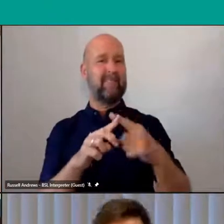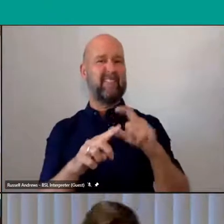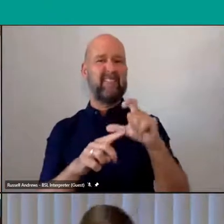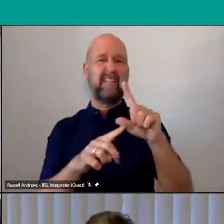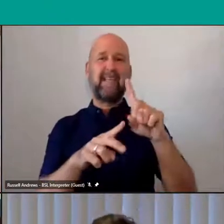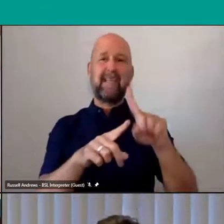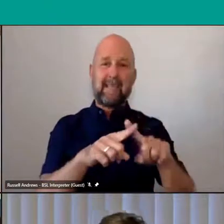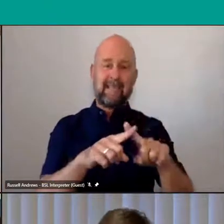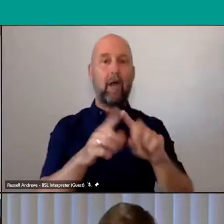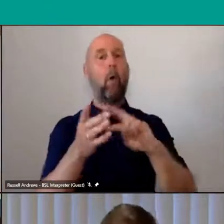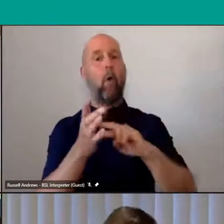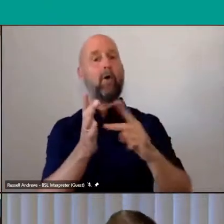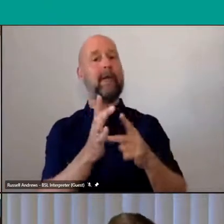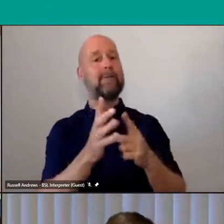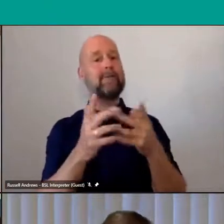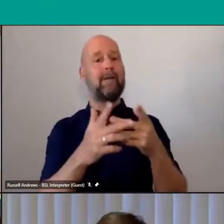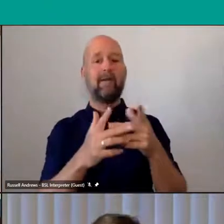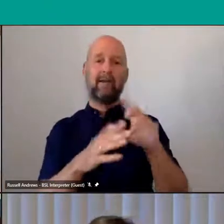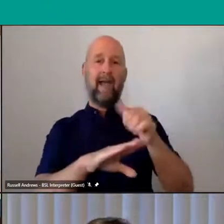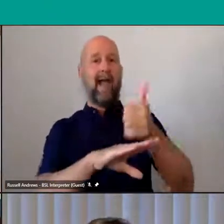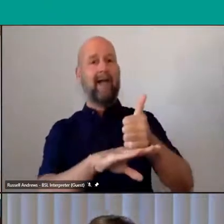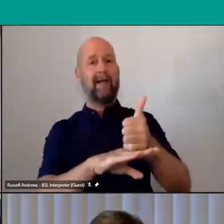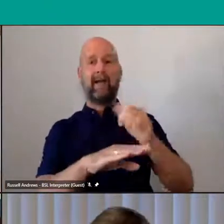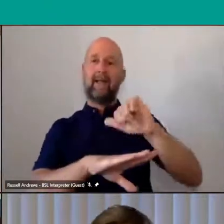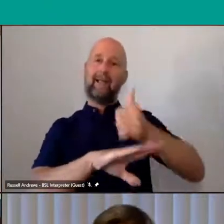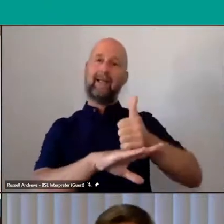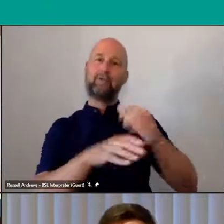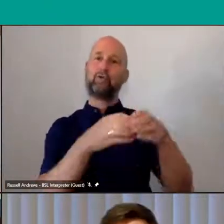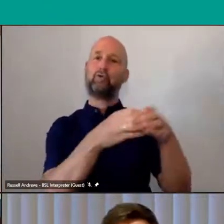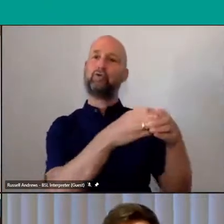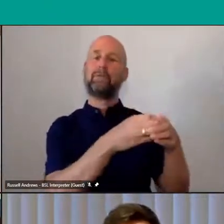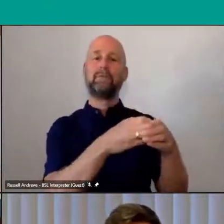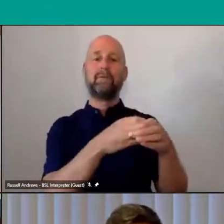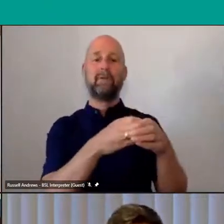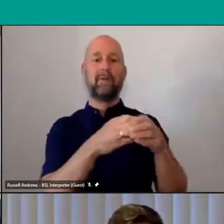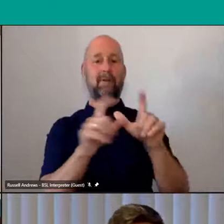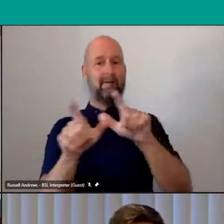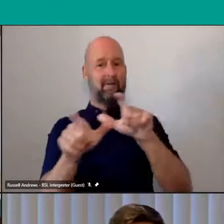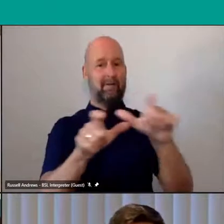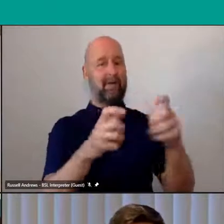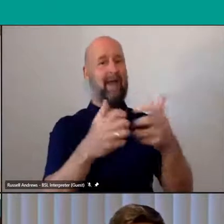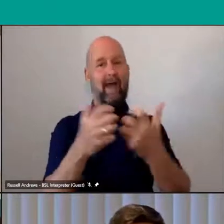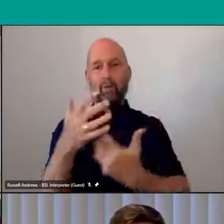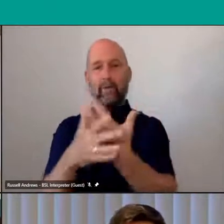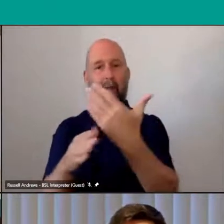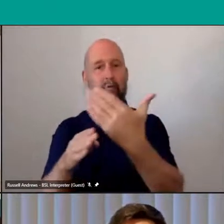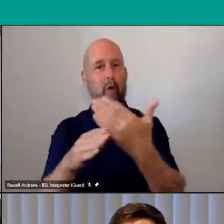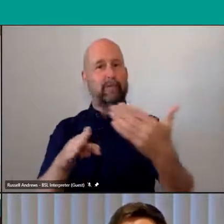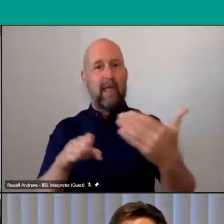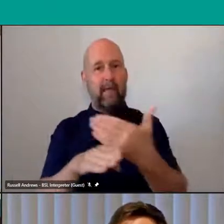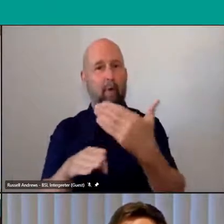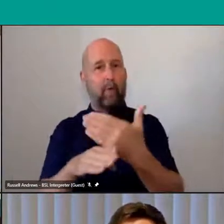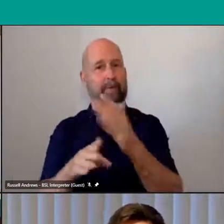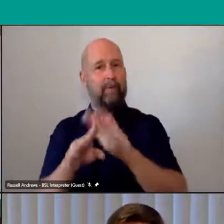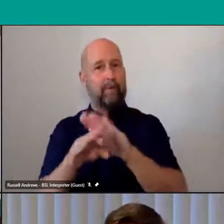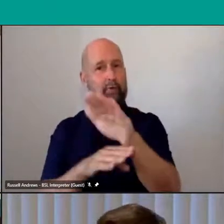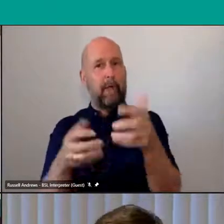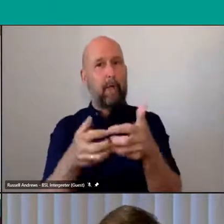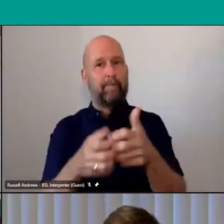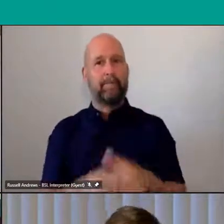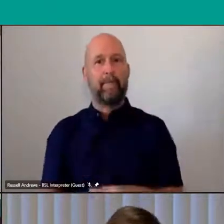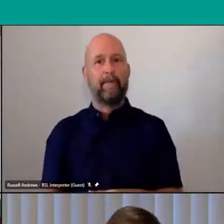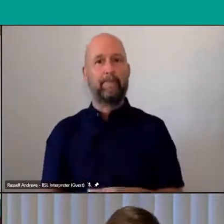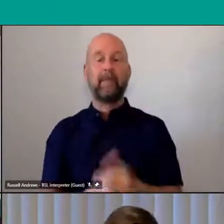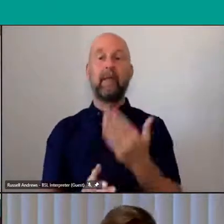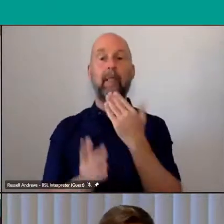organisations as anchor institutions rooted in place, developing jobs and employability? Thanks,